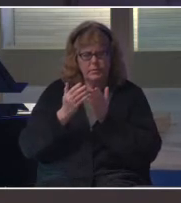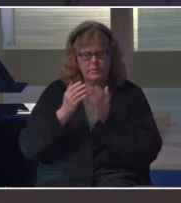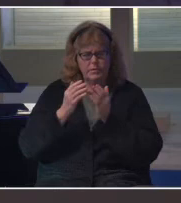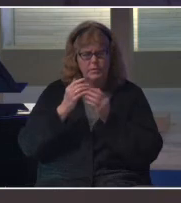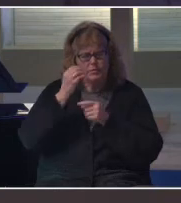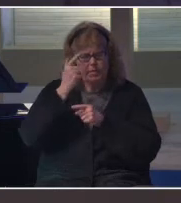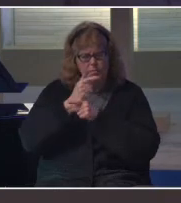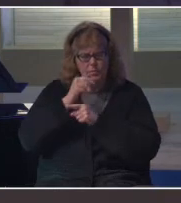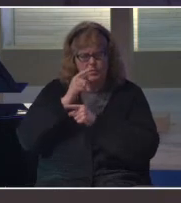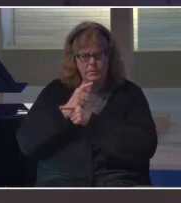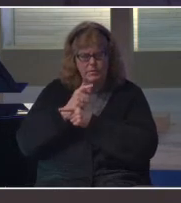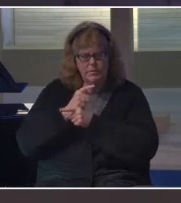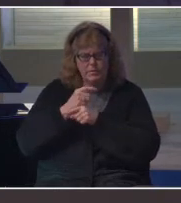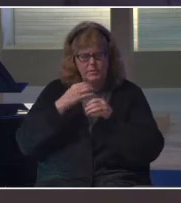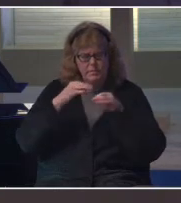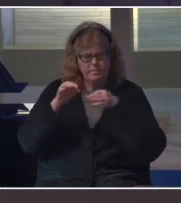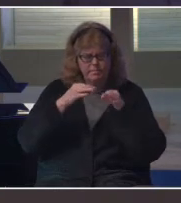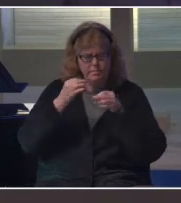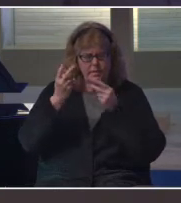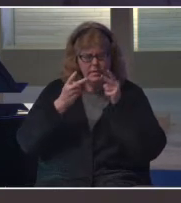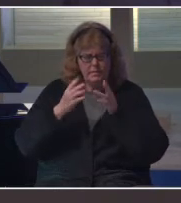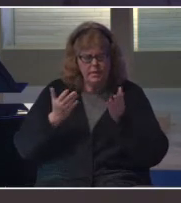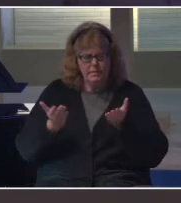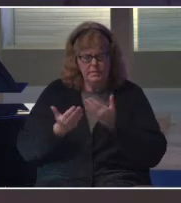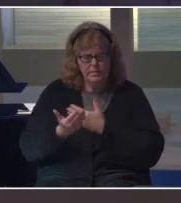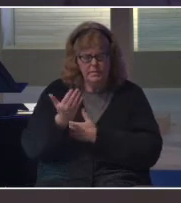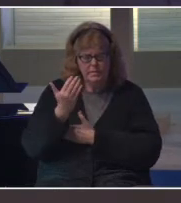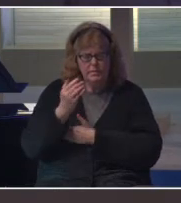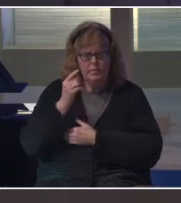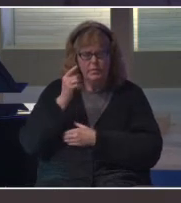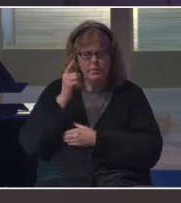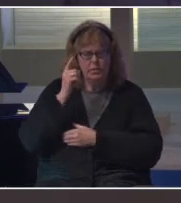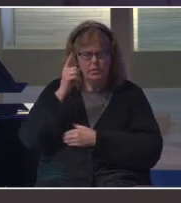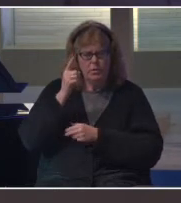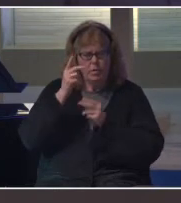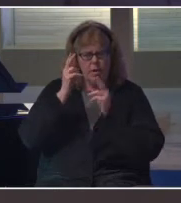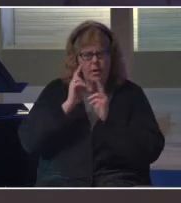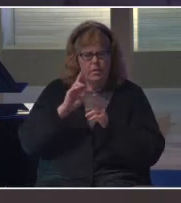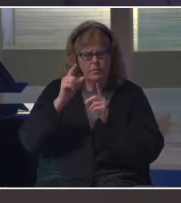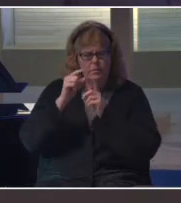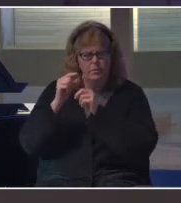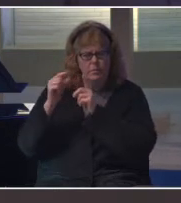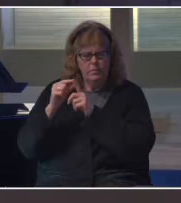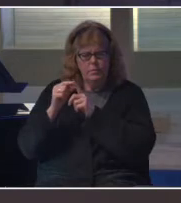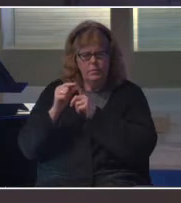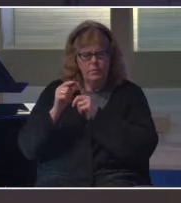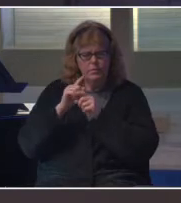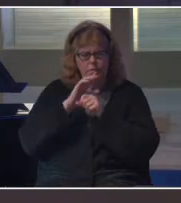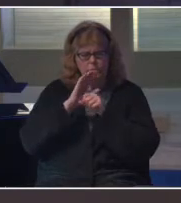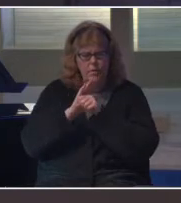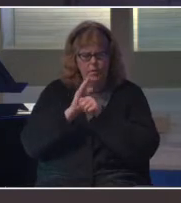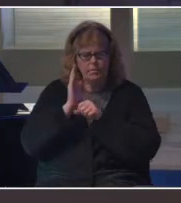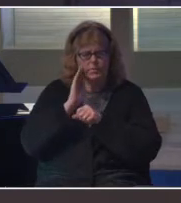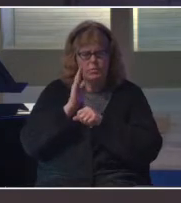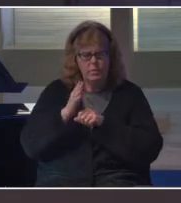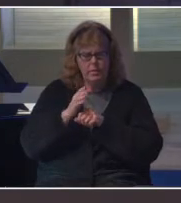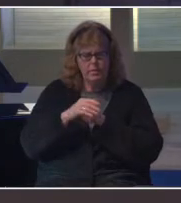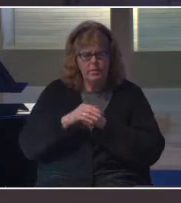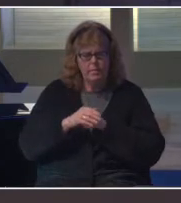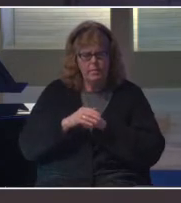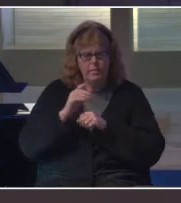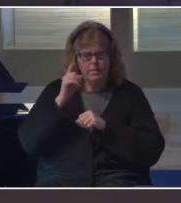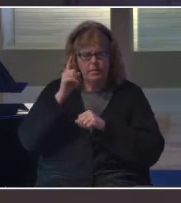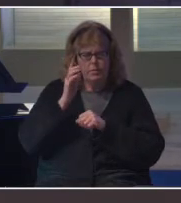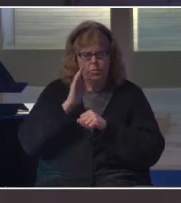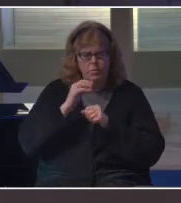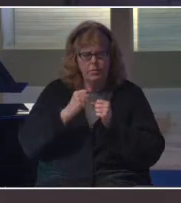sisters and to guests here this morning, that you would honor your word as you promised you will, and that you